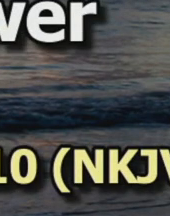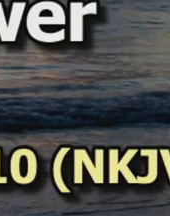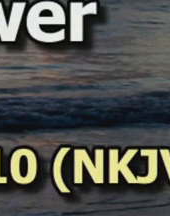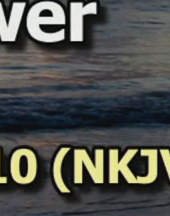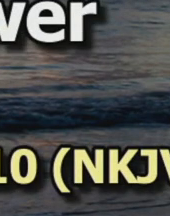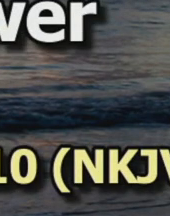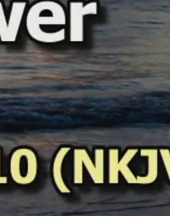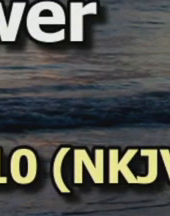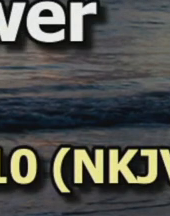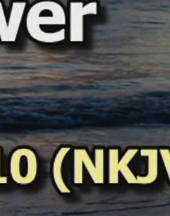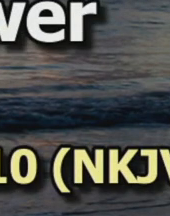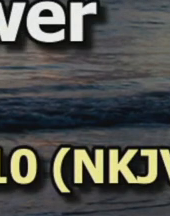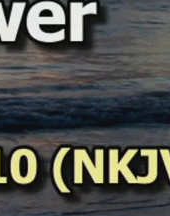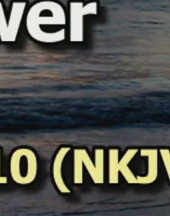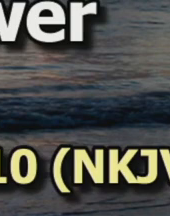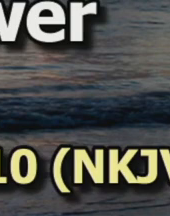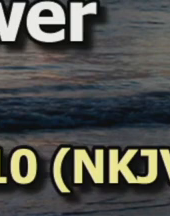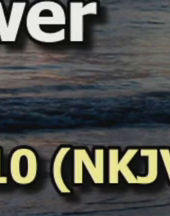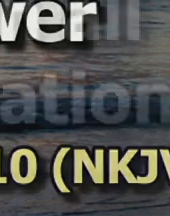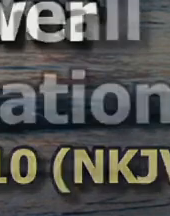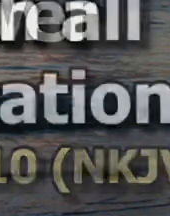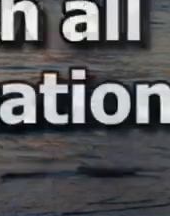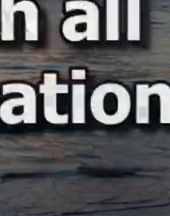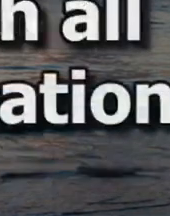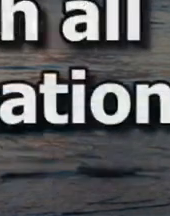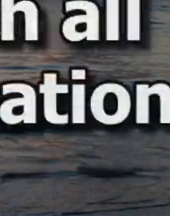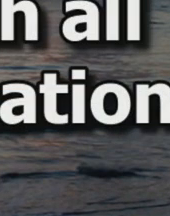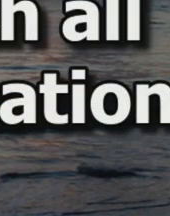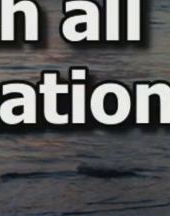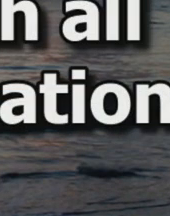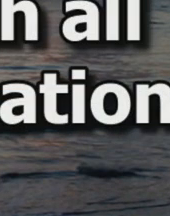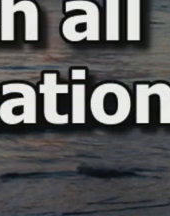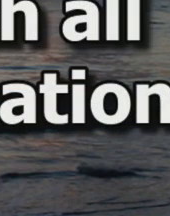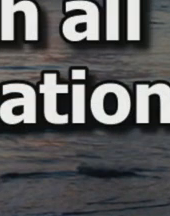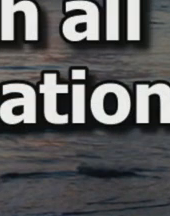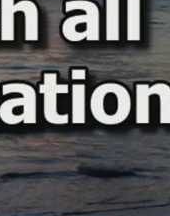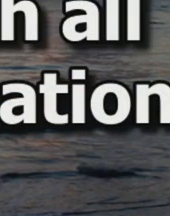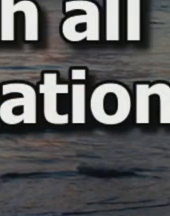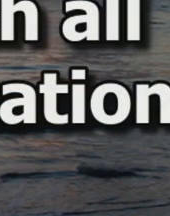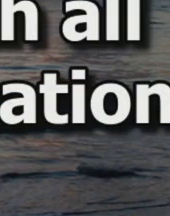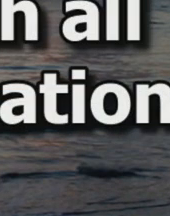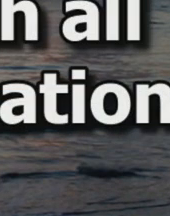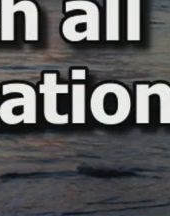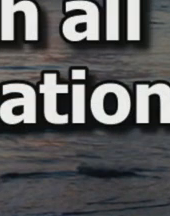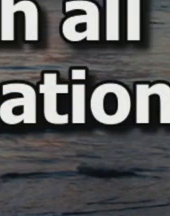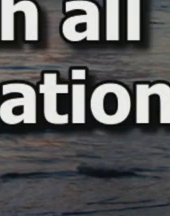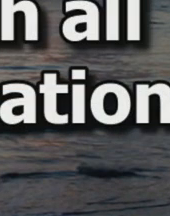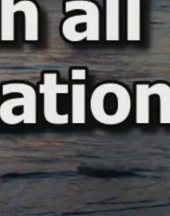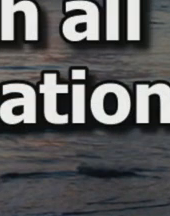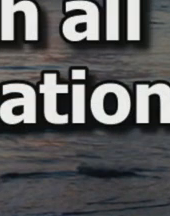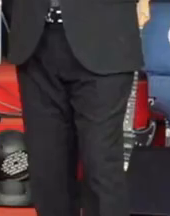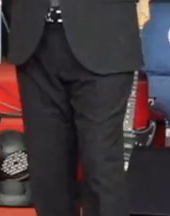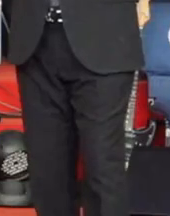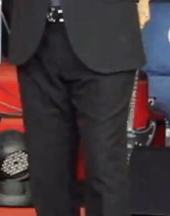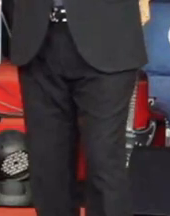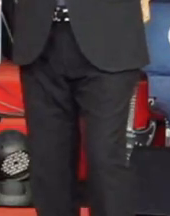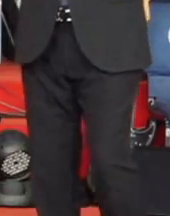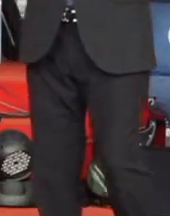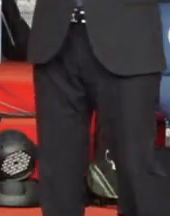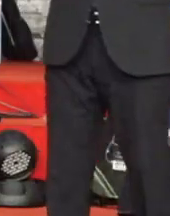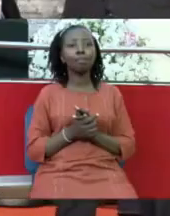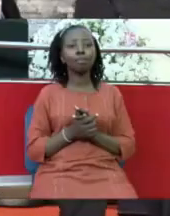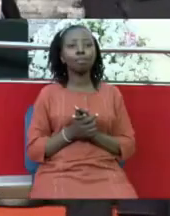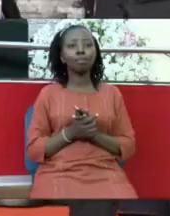na uombee watu wote wa Mungu. This text in Ephesians chapter 6. Haya maandiko katika